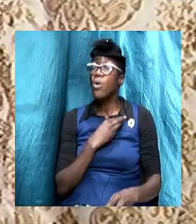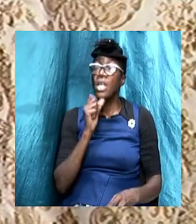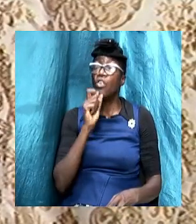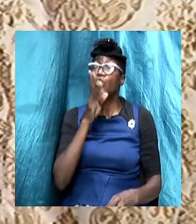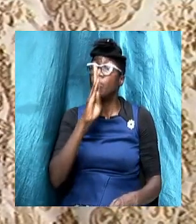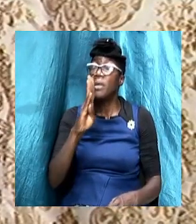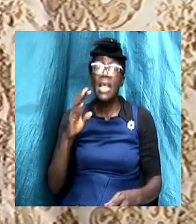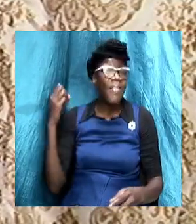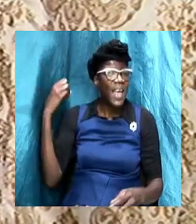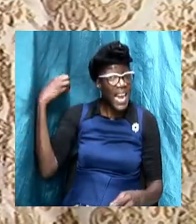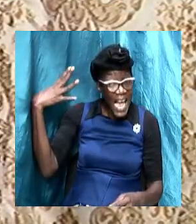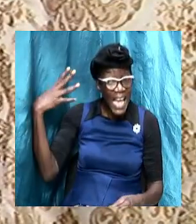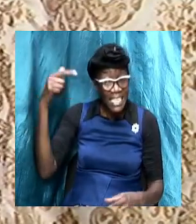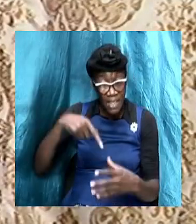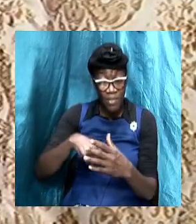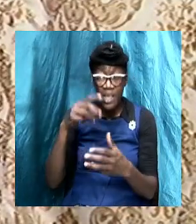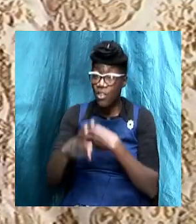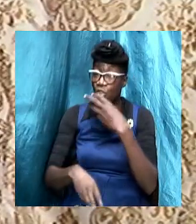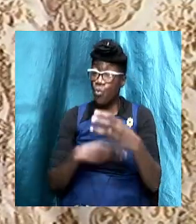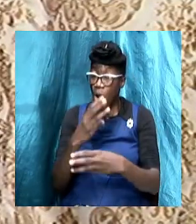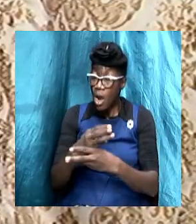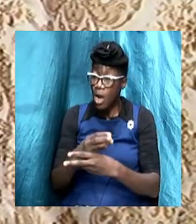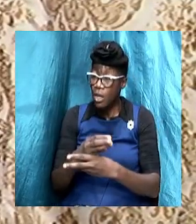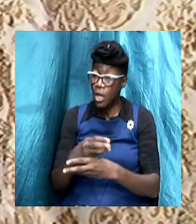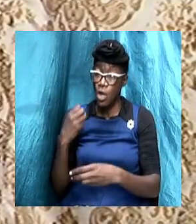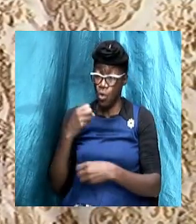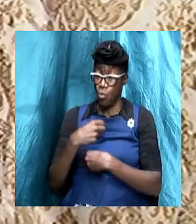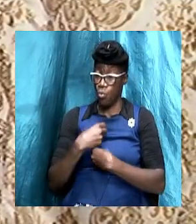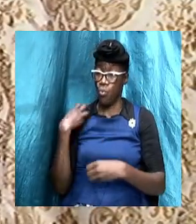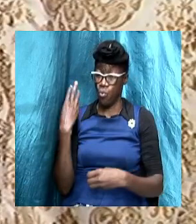We are allowing the customs of the world to